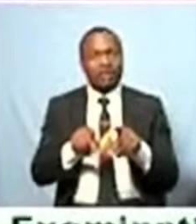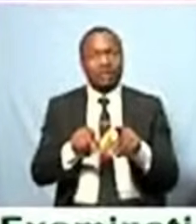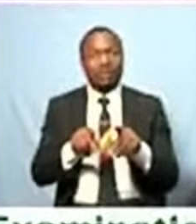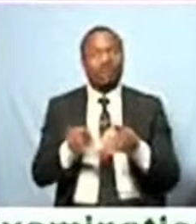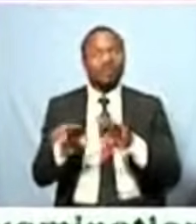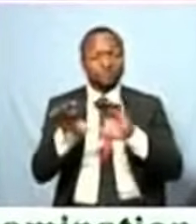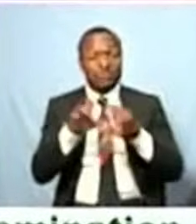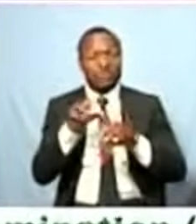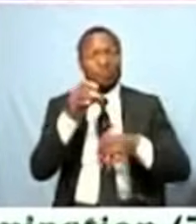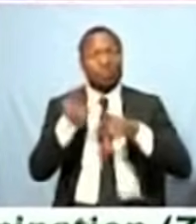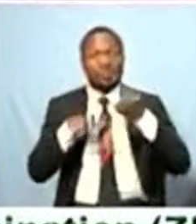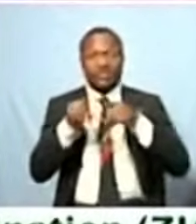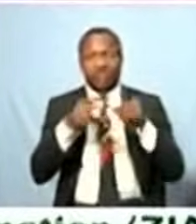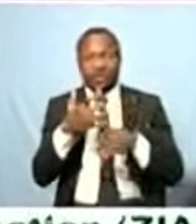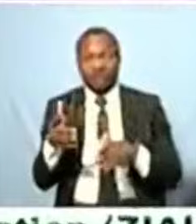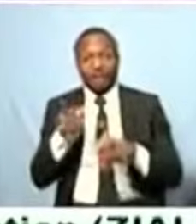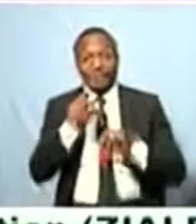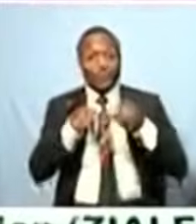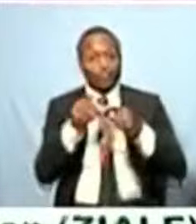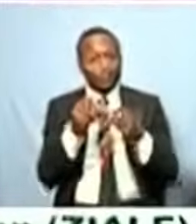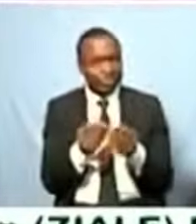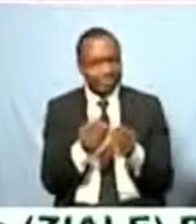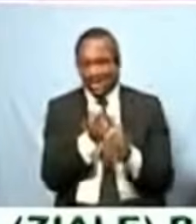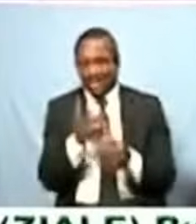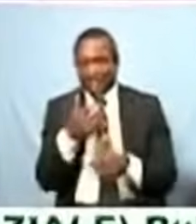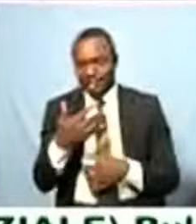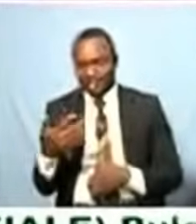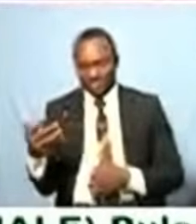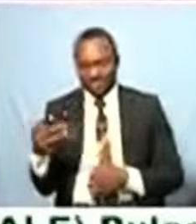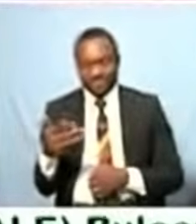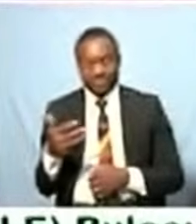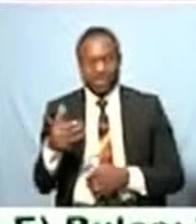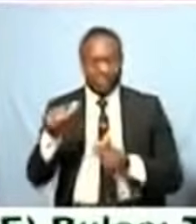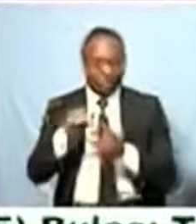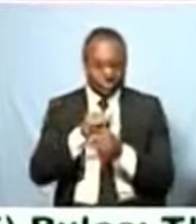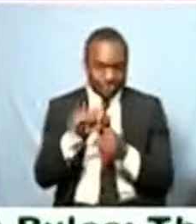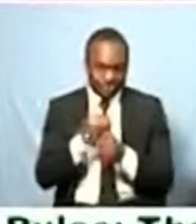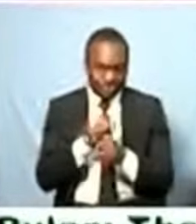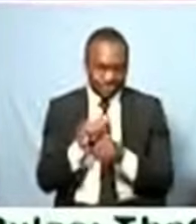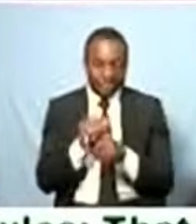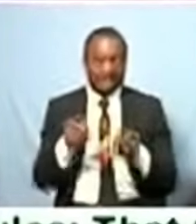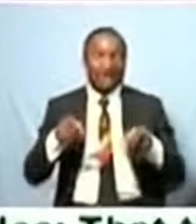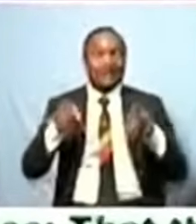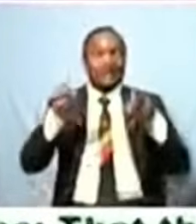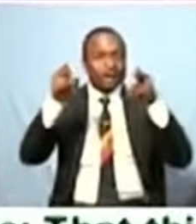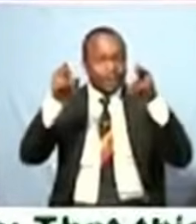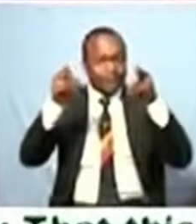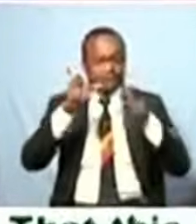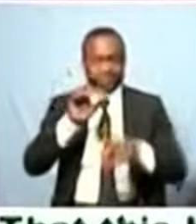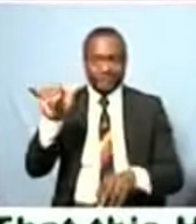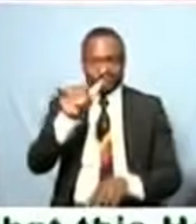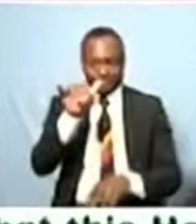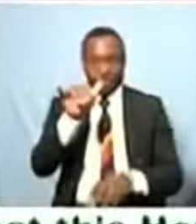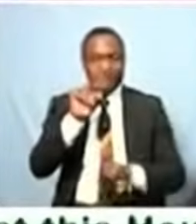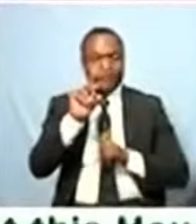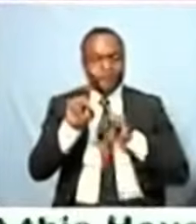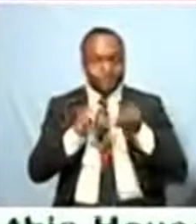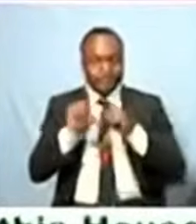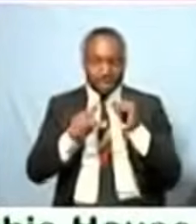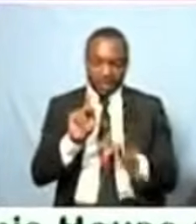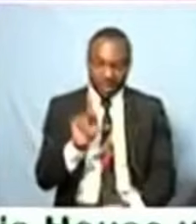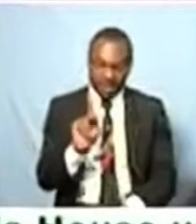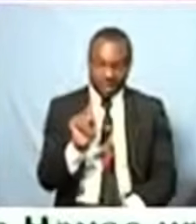affairs, clients' money, and a lot of other issues. So they are trained at high standard, and the people of